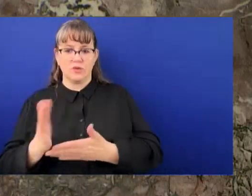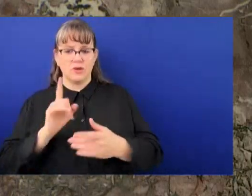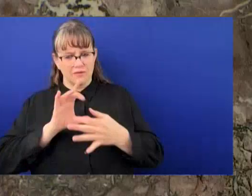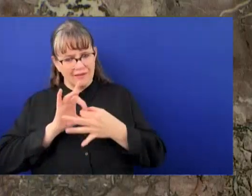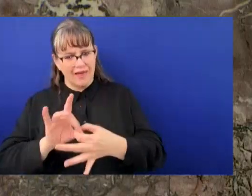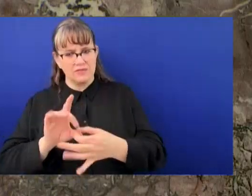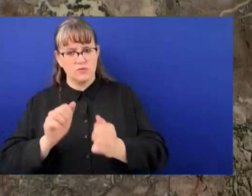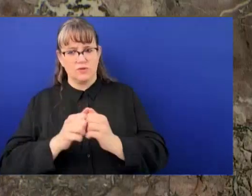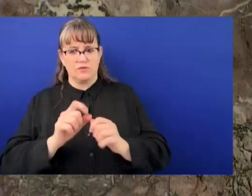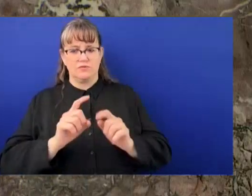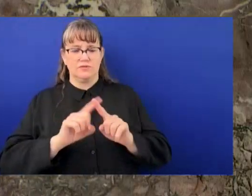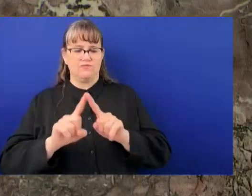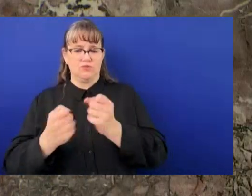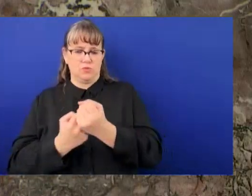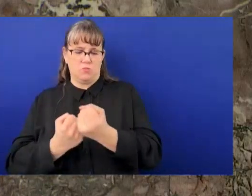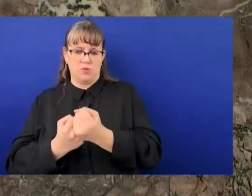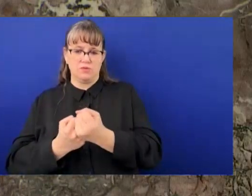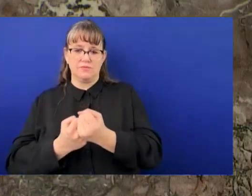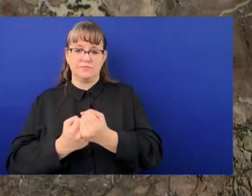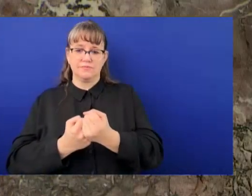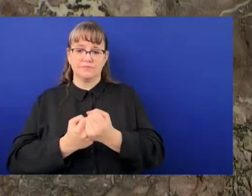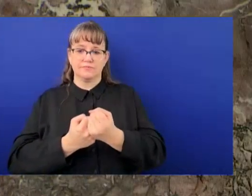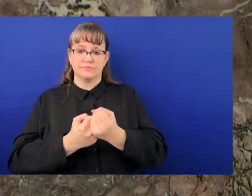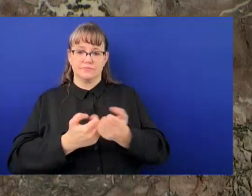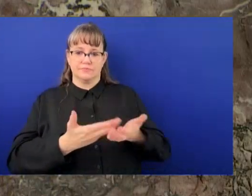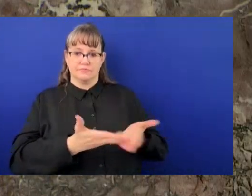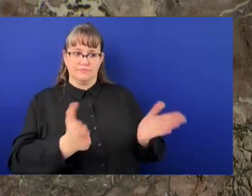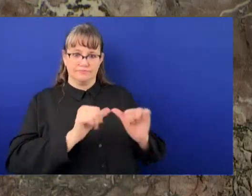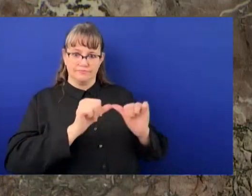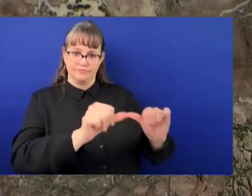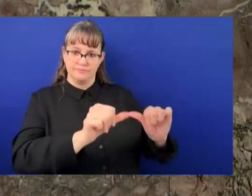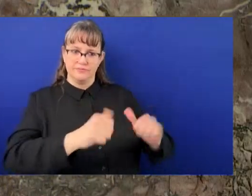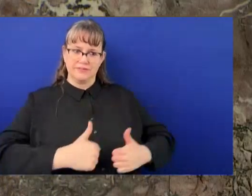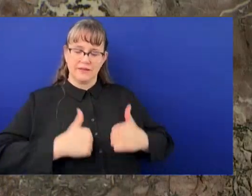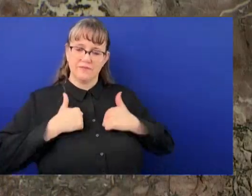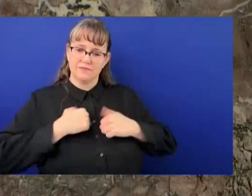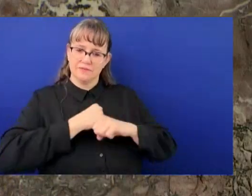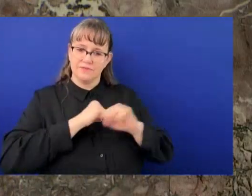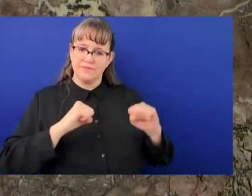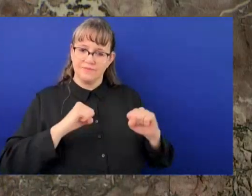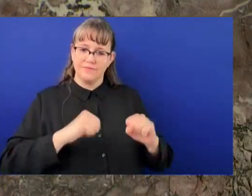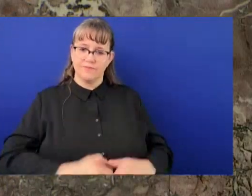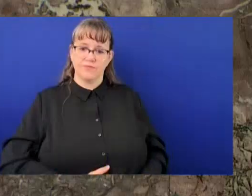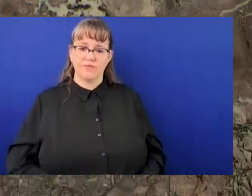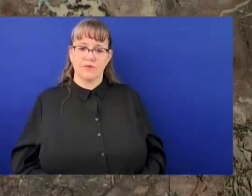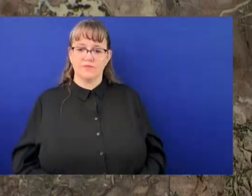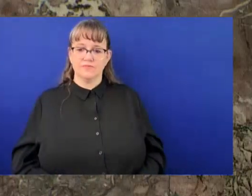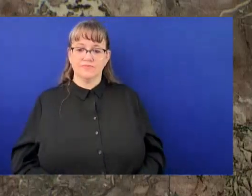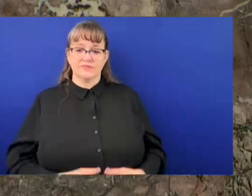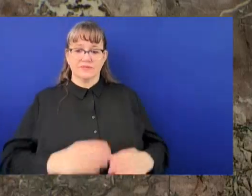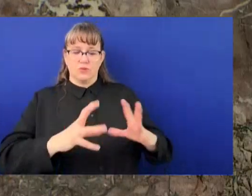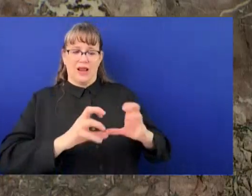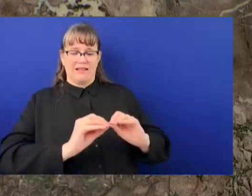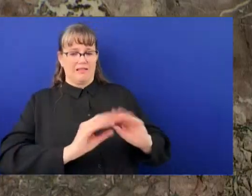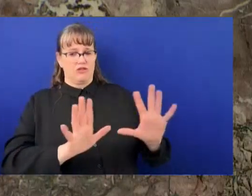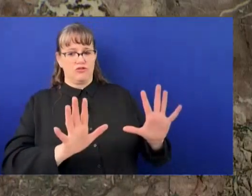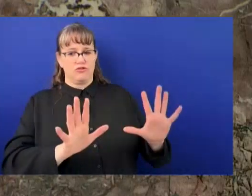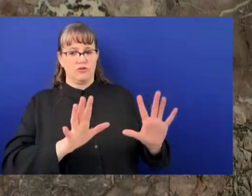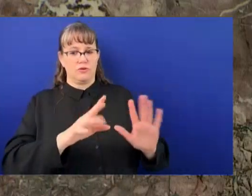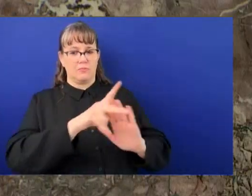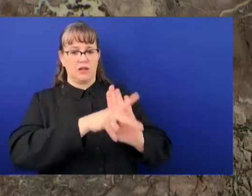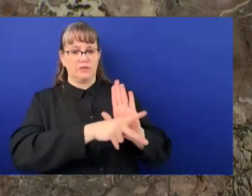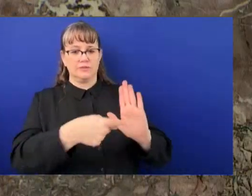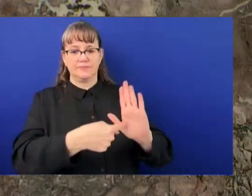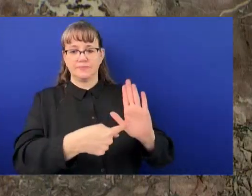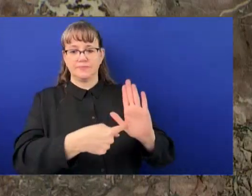journey. Mr. Speaker, we have been very clear around the policy of overdose prevention sites. And Mr. Speaker, we expect